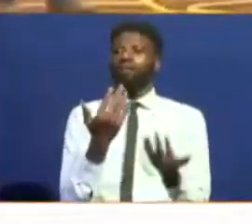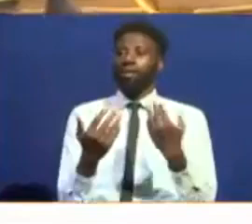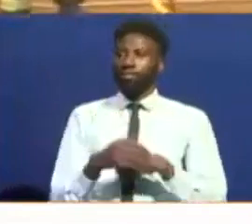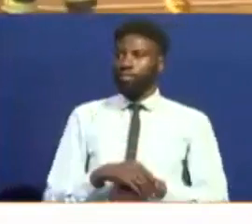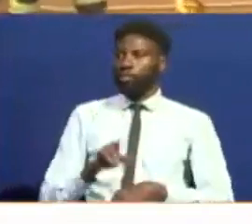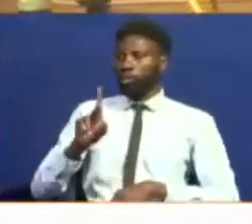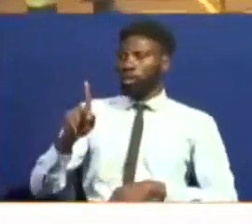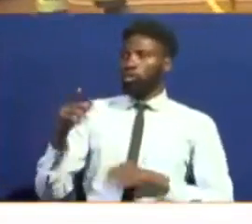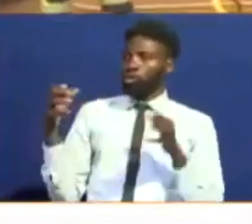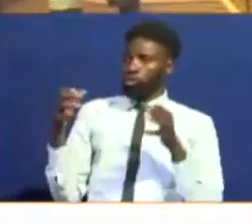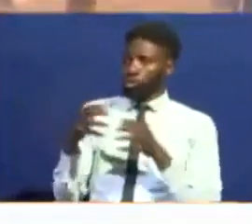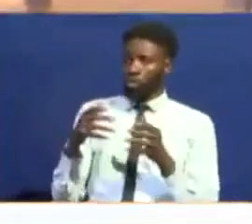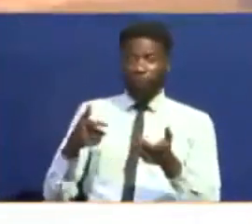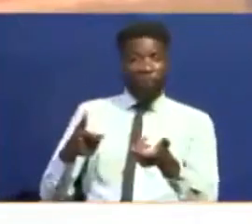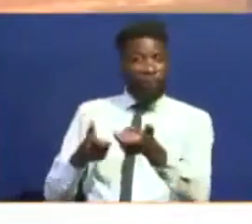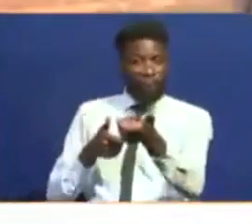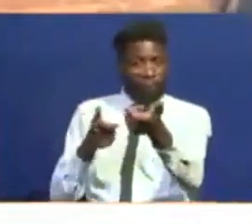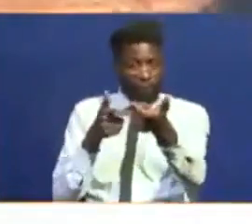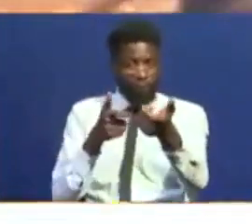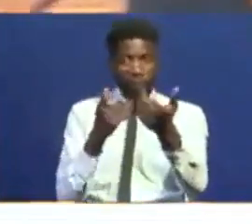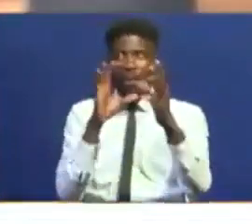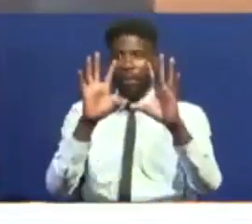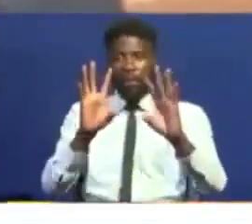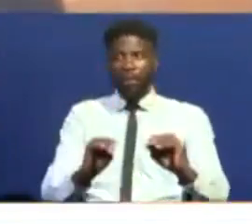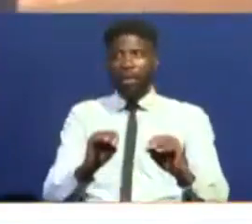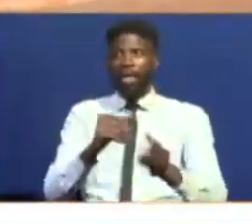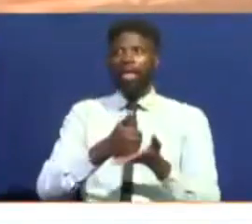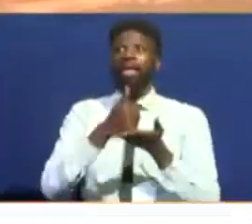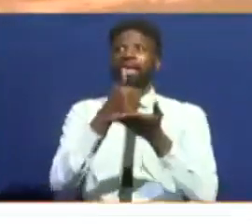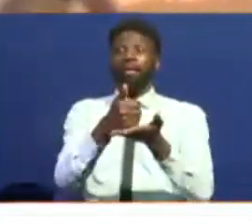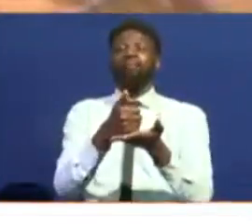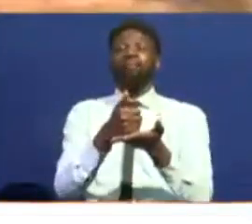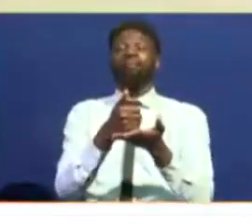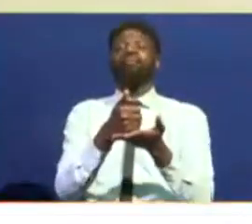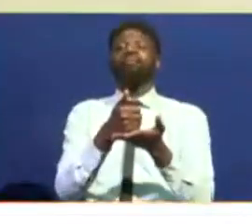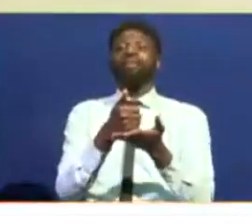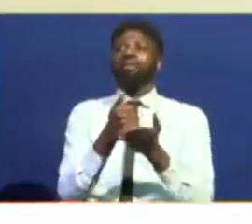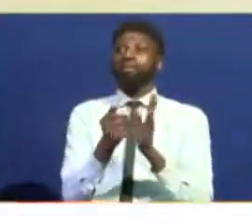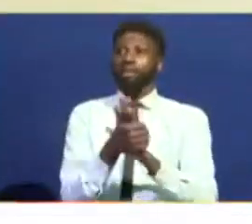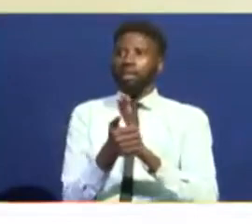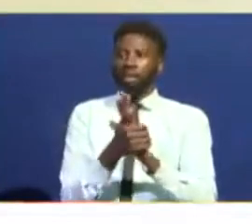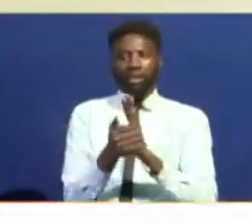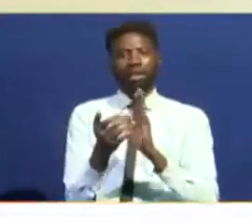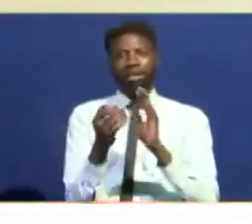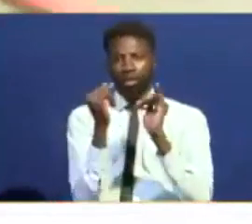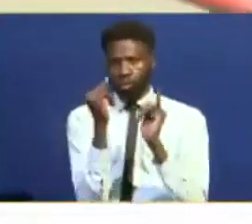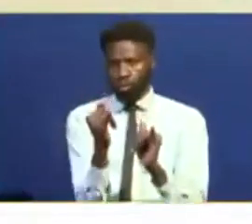firefighters offers an opportunity to acquire modern skills and benefit from their